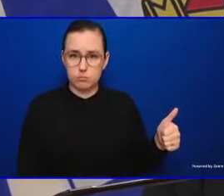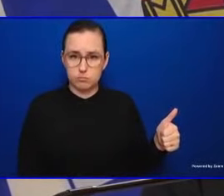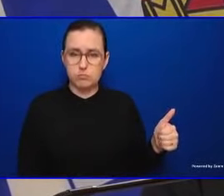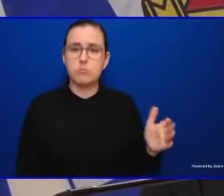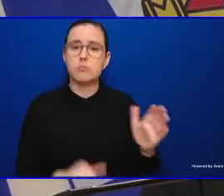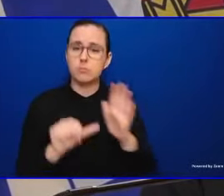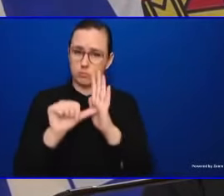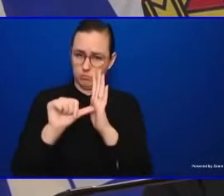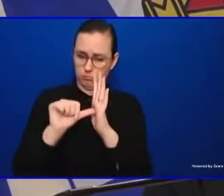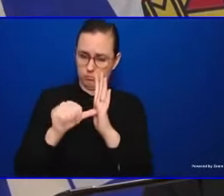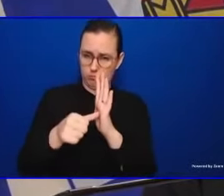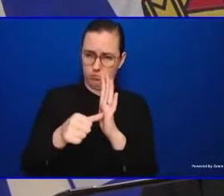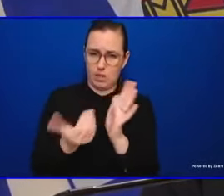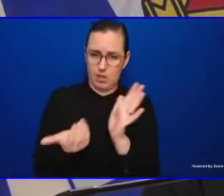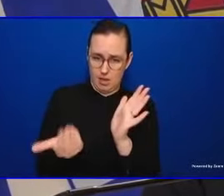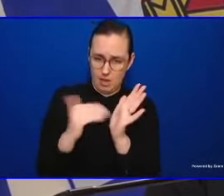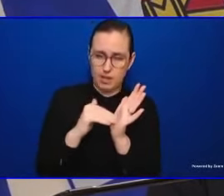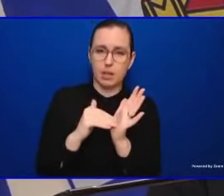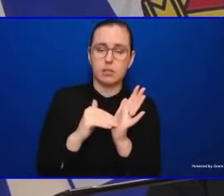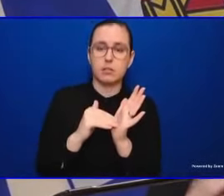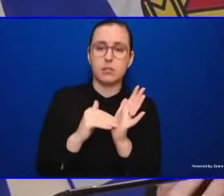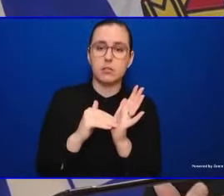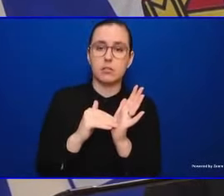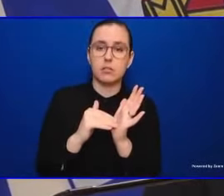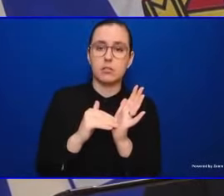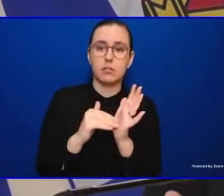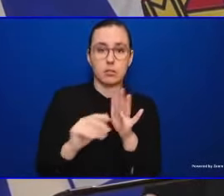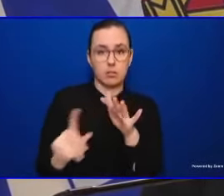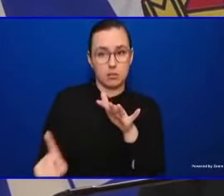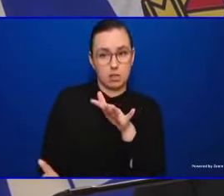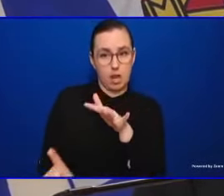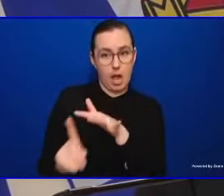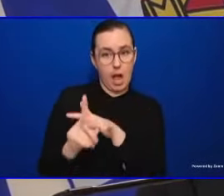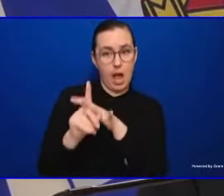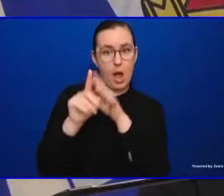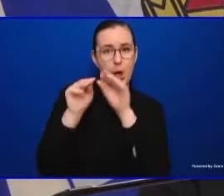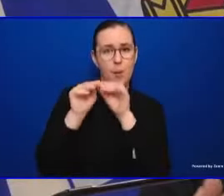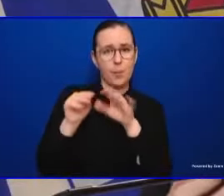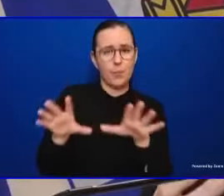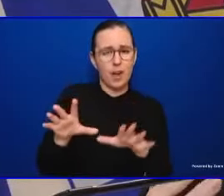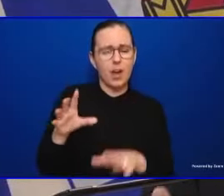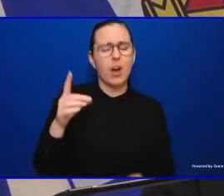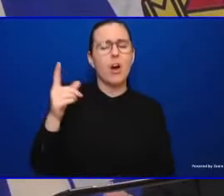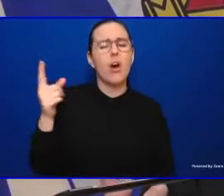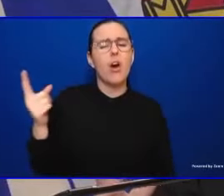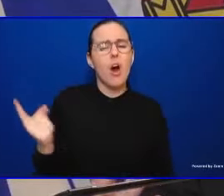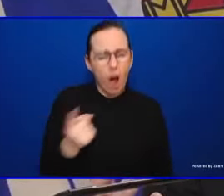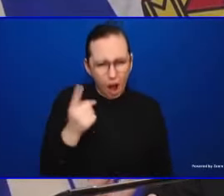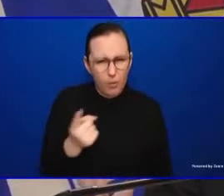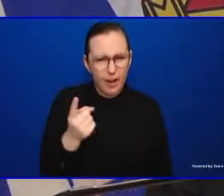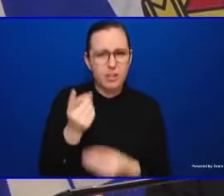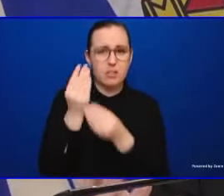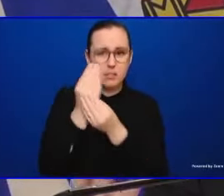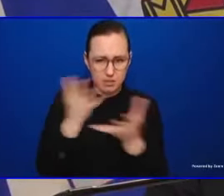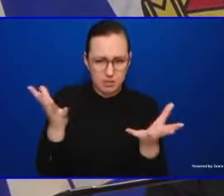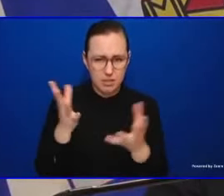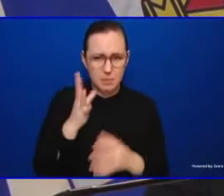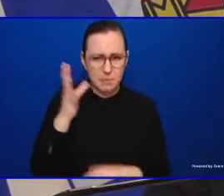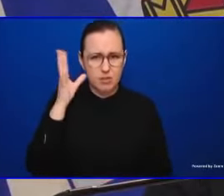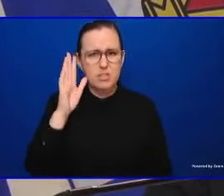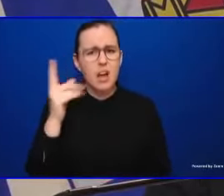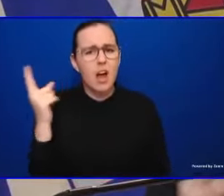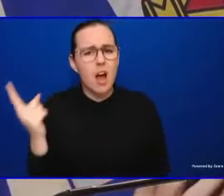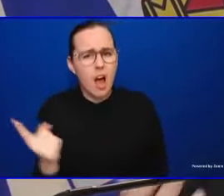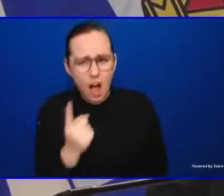of outbreaks. That is not changed. And that's what we do for other respiratory infections, measles in classrooms or